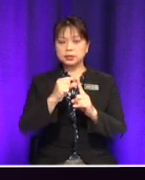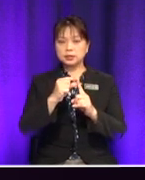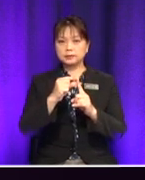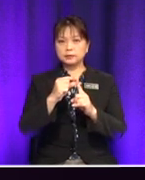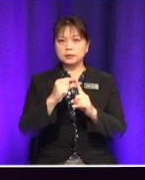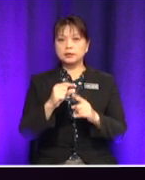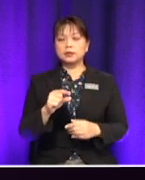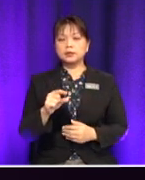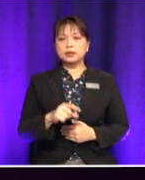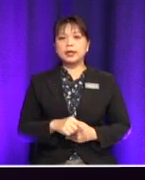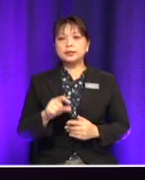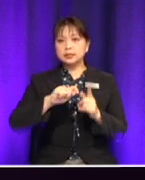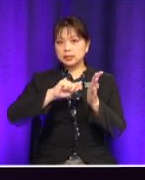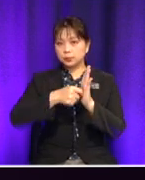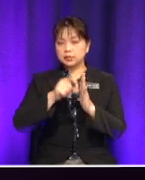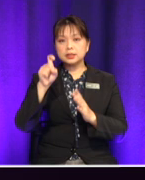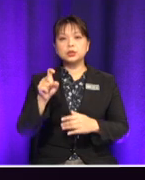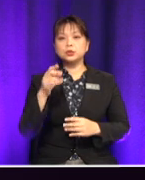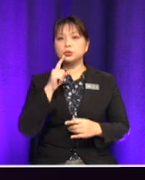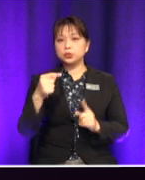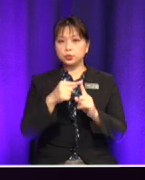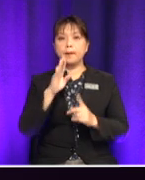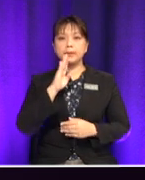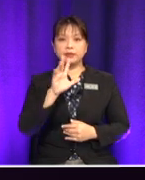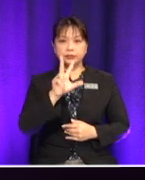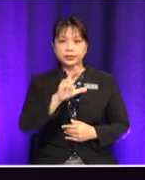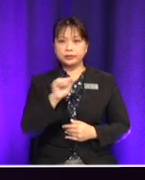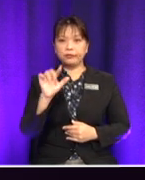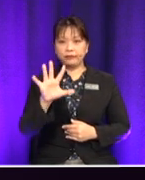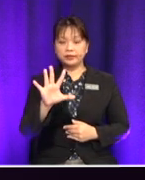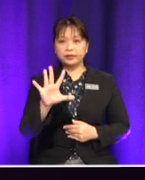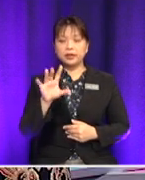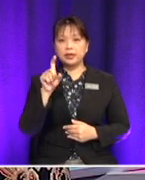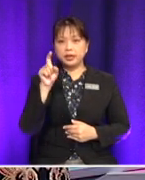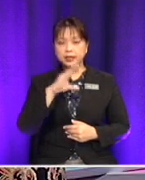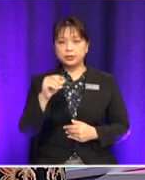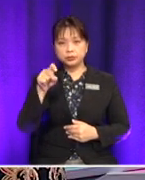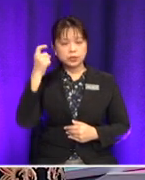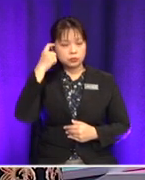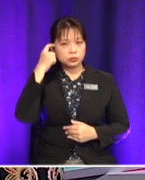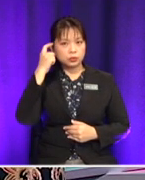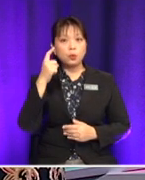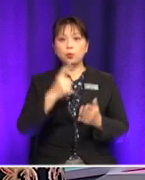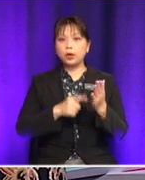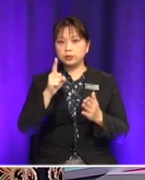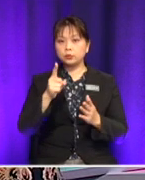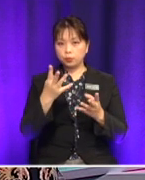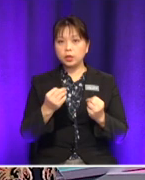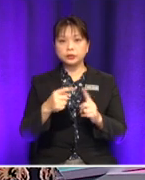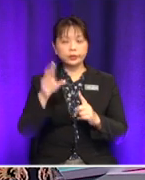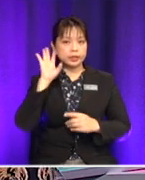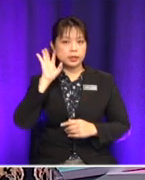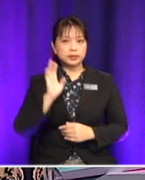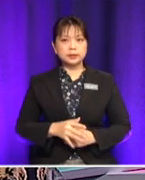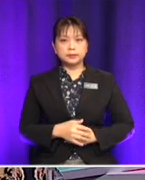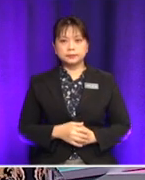be like 3 to 5 words, and definitely you have to expect what to hear when the audio begins. Now, while listening, you have 2 rounds,